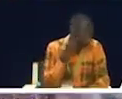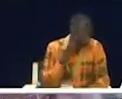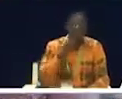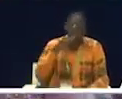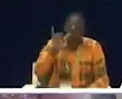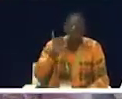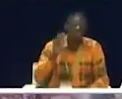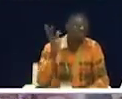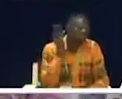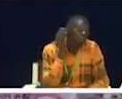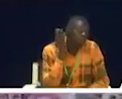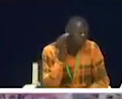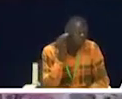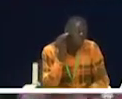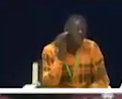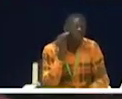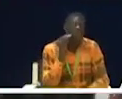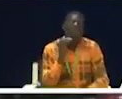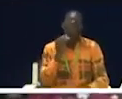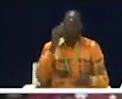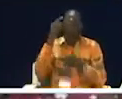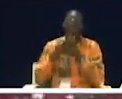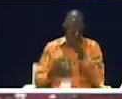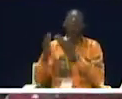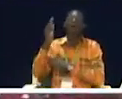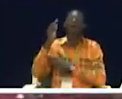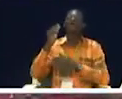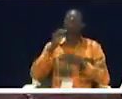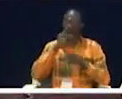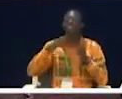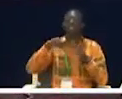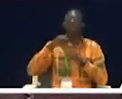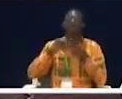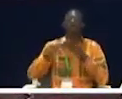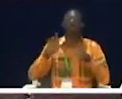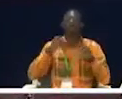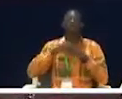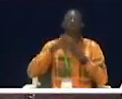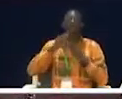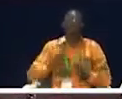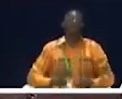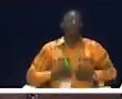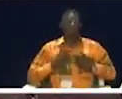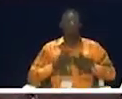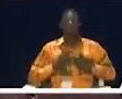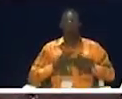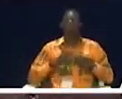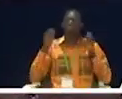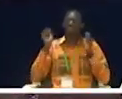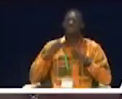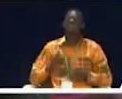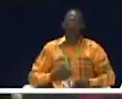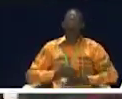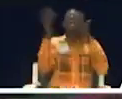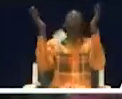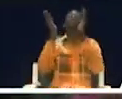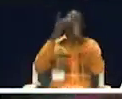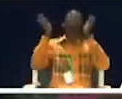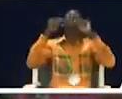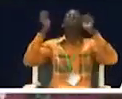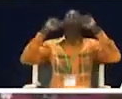heard. What God is about to do in your life. Can you give the Lord a